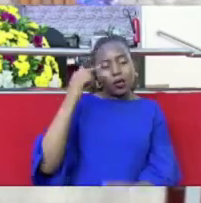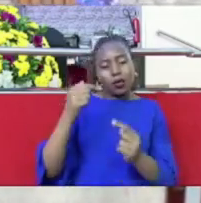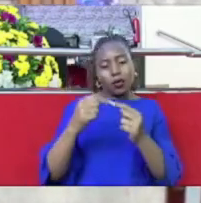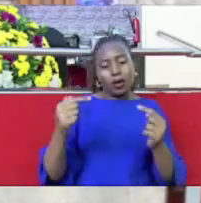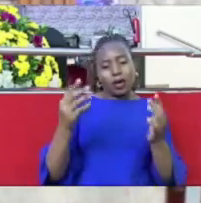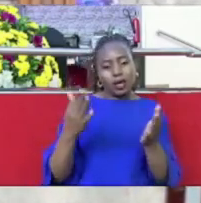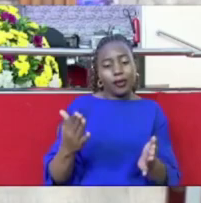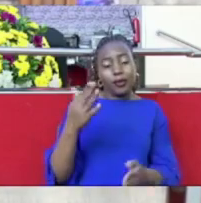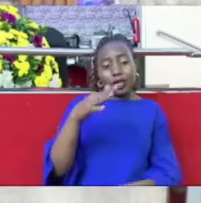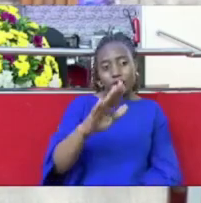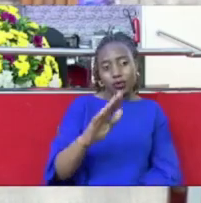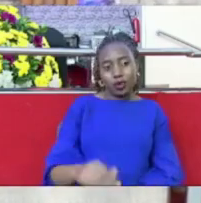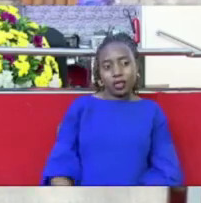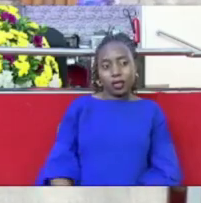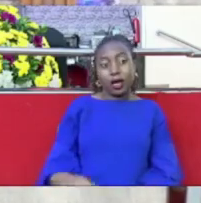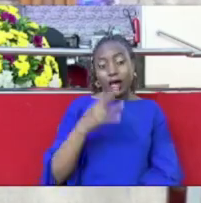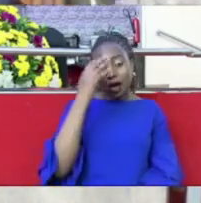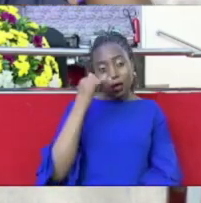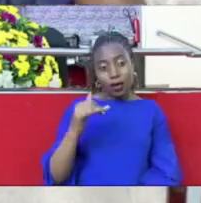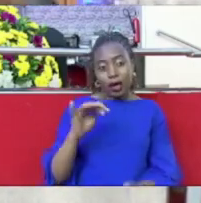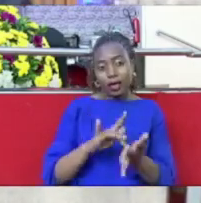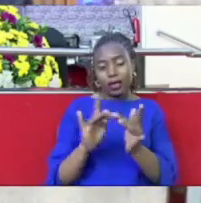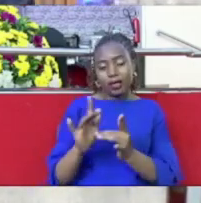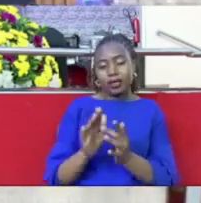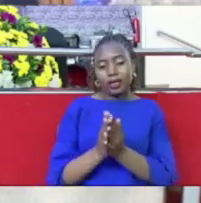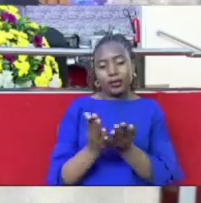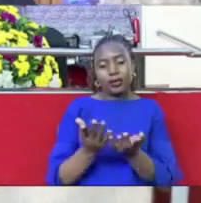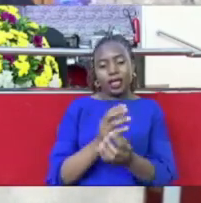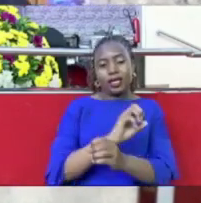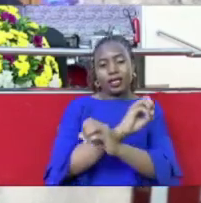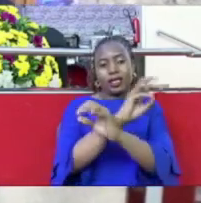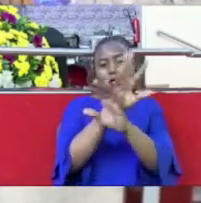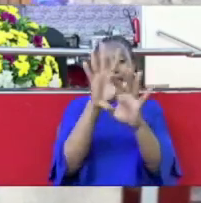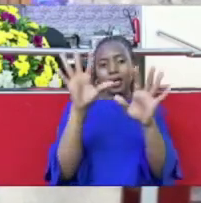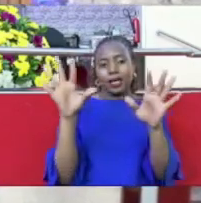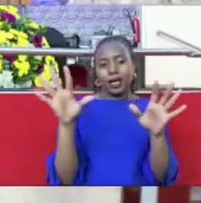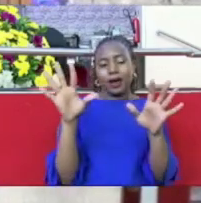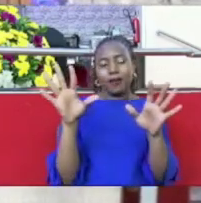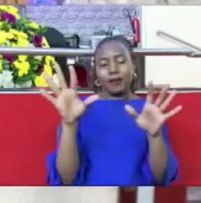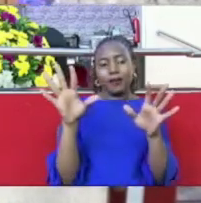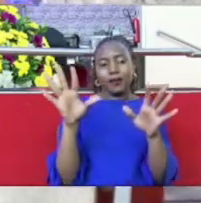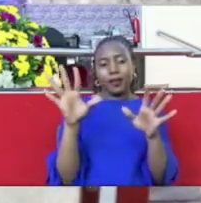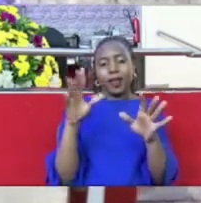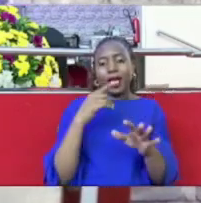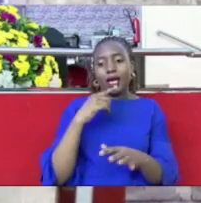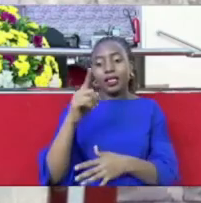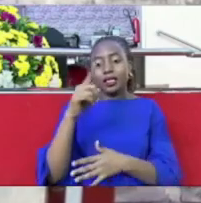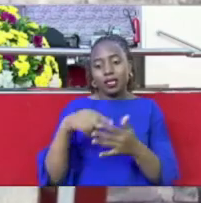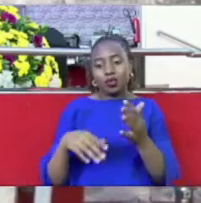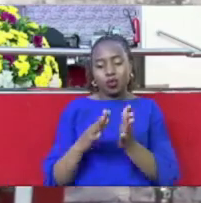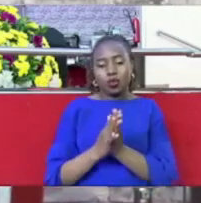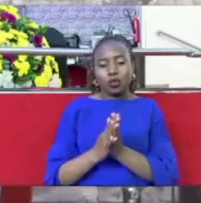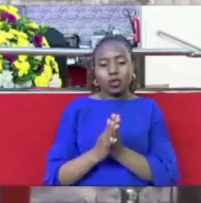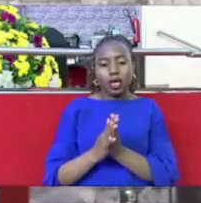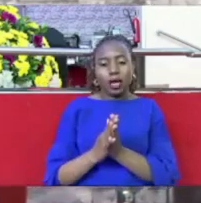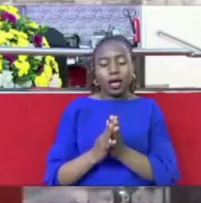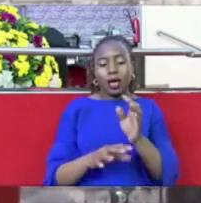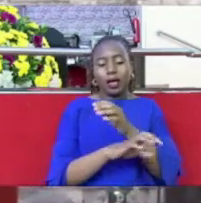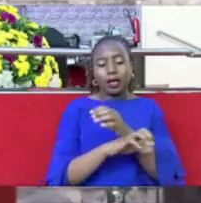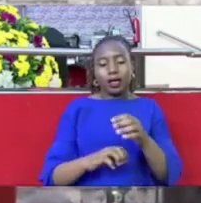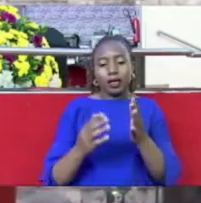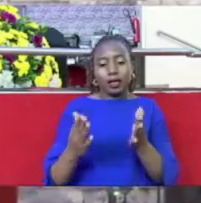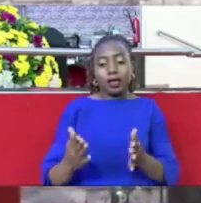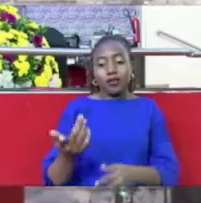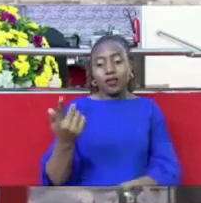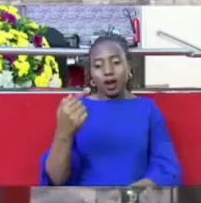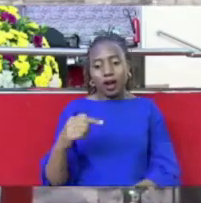clear, John 10:10, maandiko ni wazi wazi, Yohana 10:10. The thief comes to steal, kuja kuiba, kill, kuua,